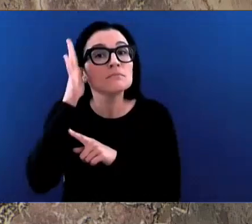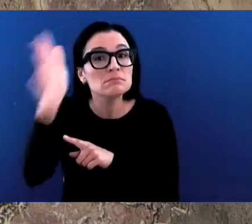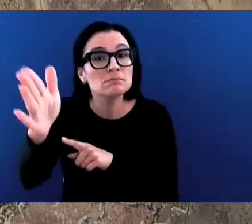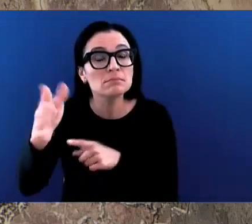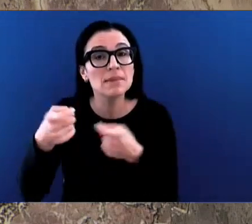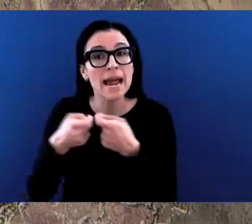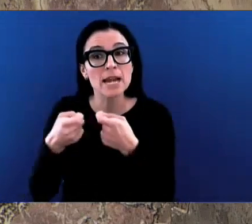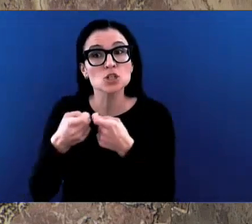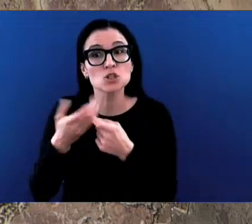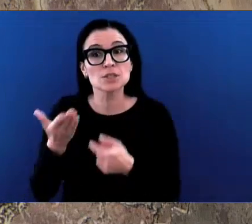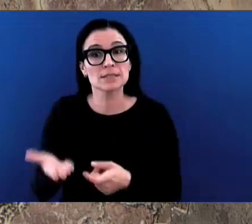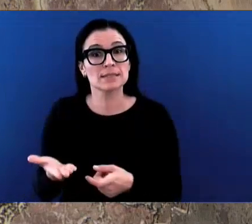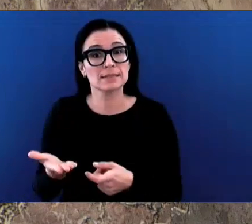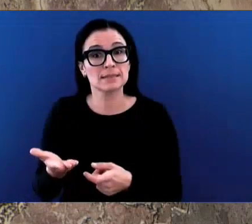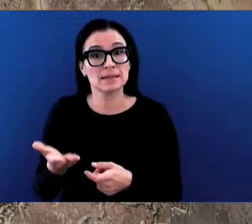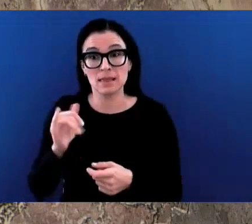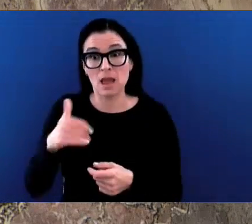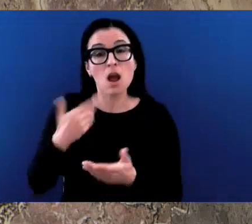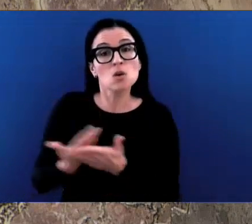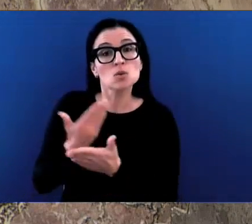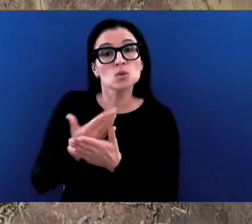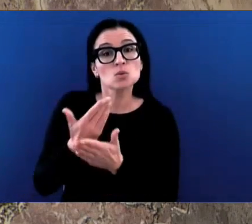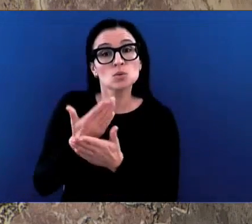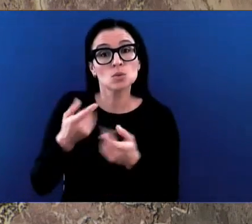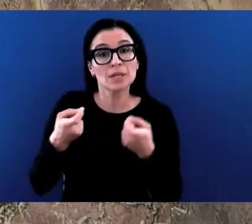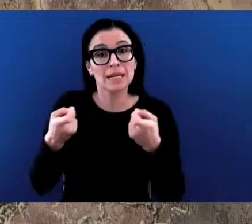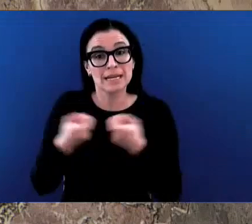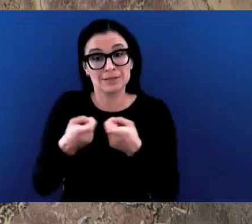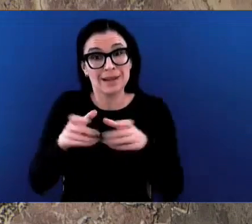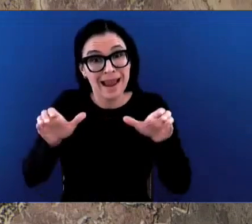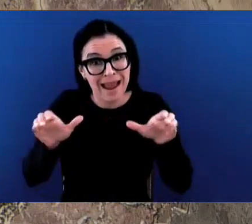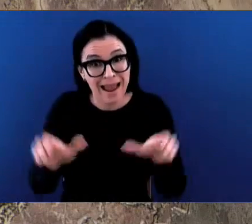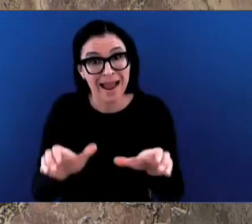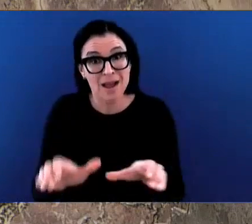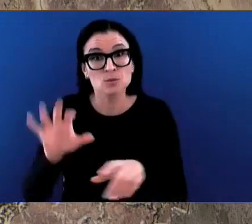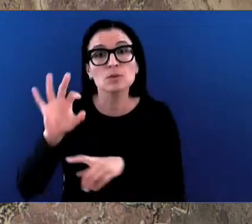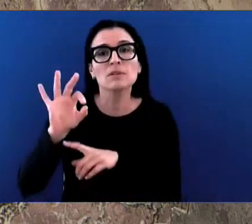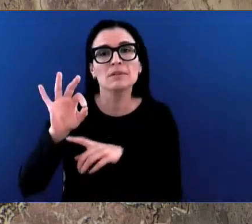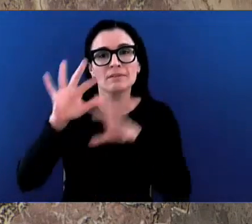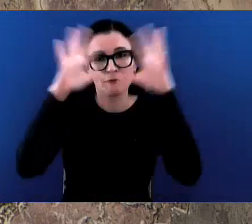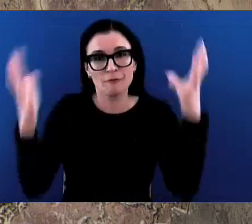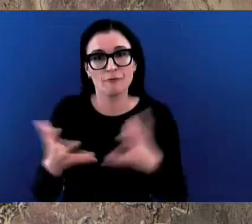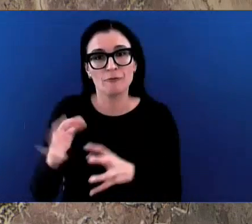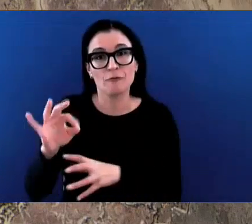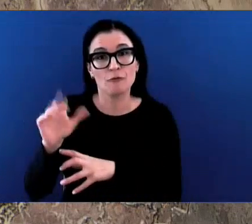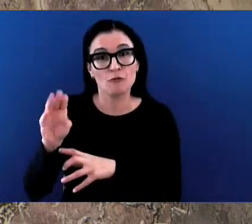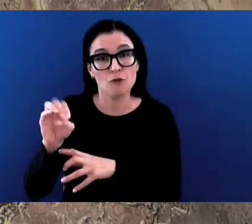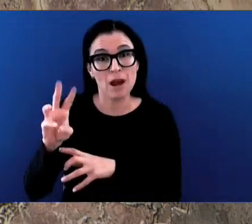which has a clean energy and major projects office. We're attracting